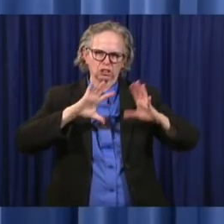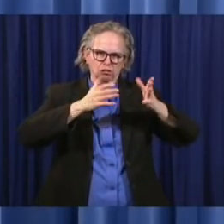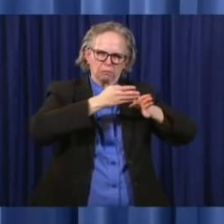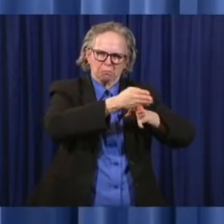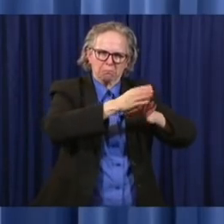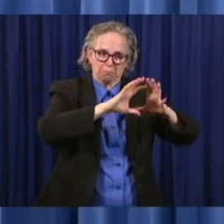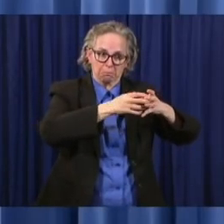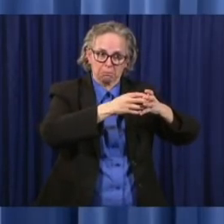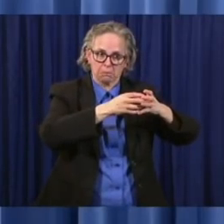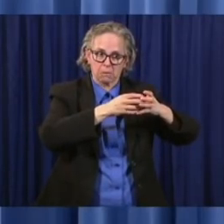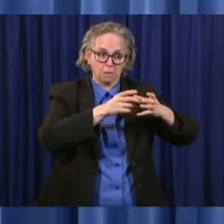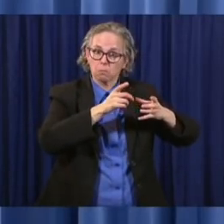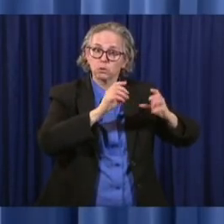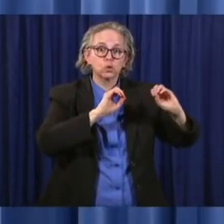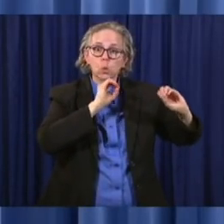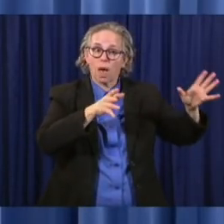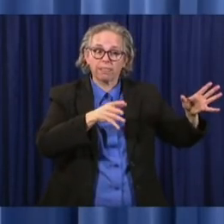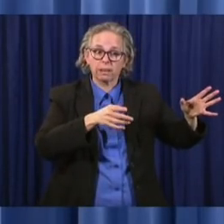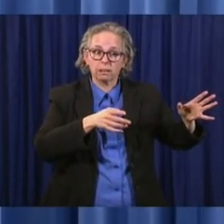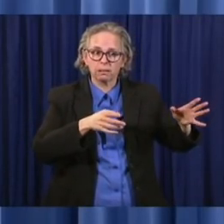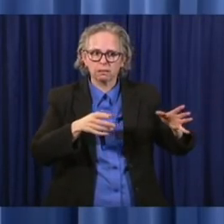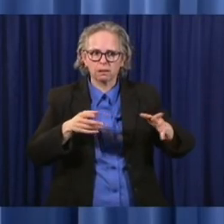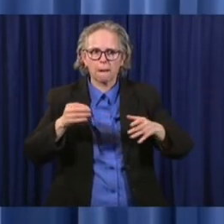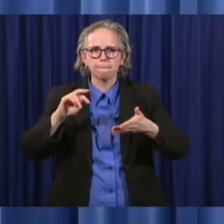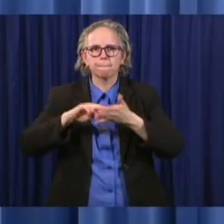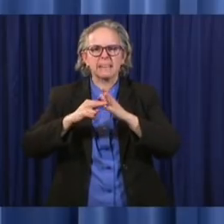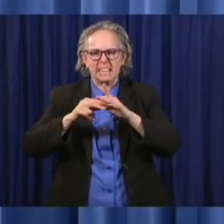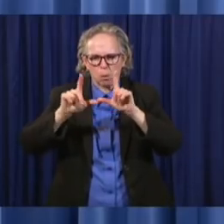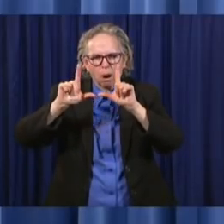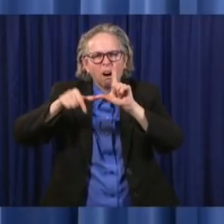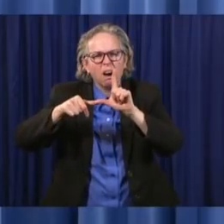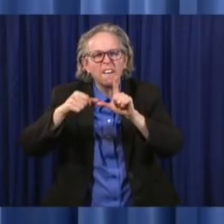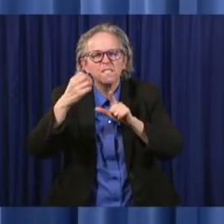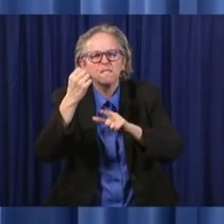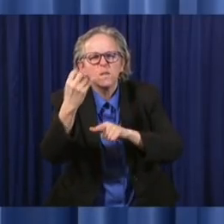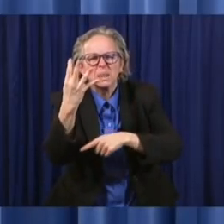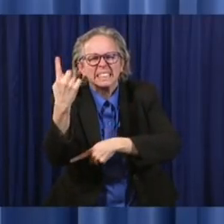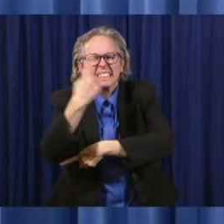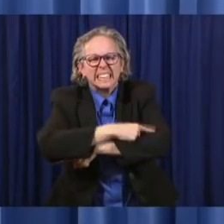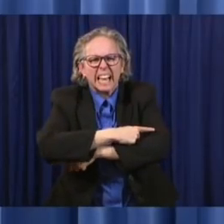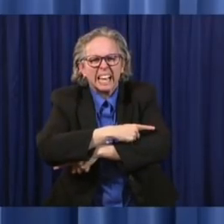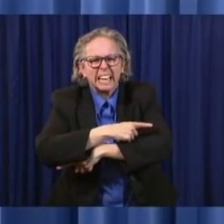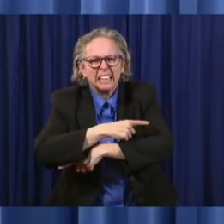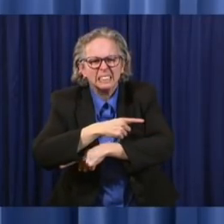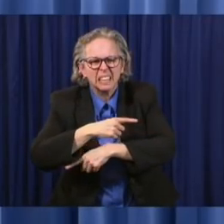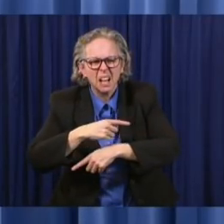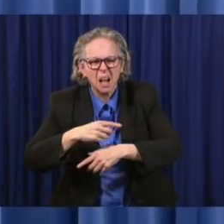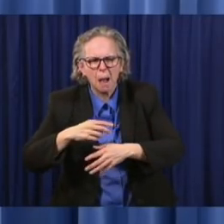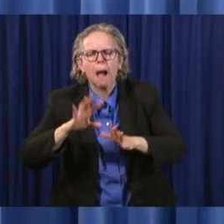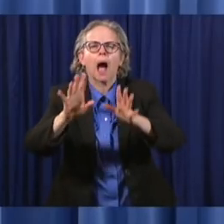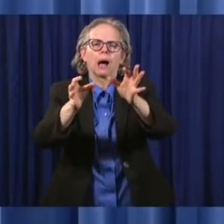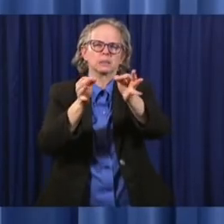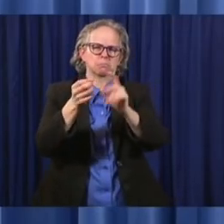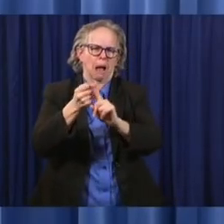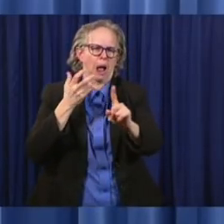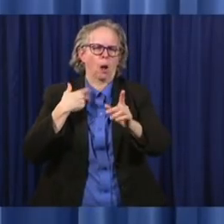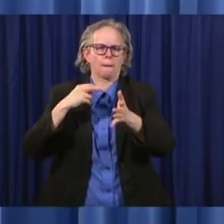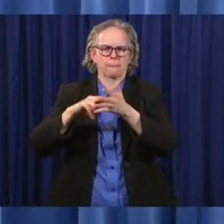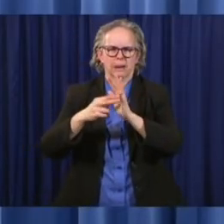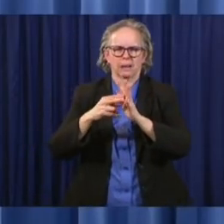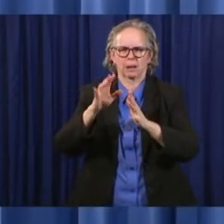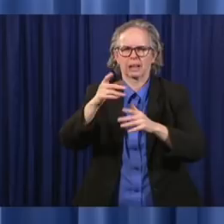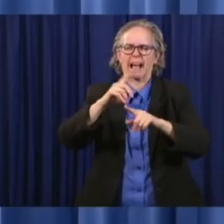then the order would go away in 14 days. This would include, and these are the type orders and the reason orders are